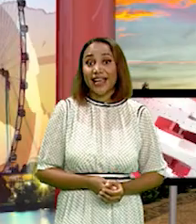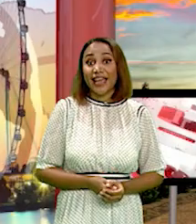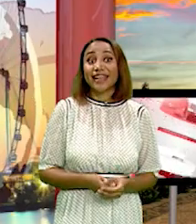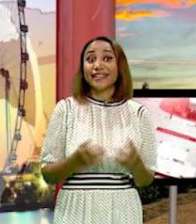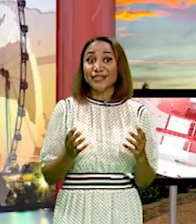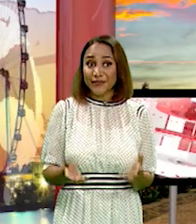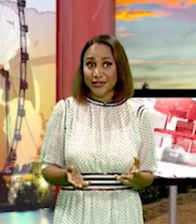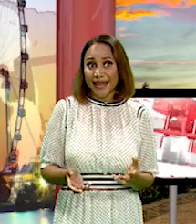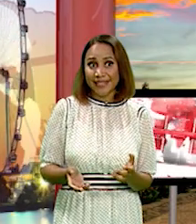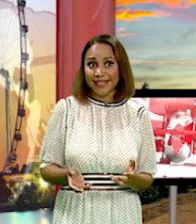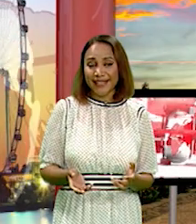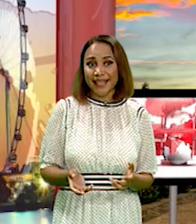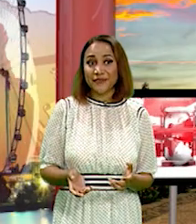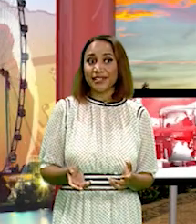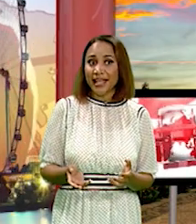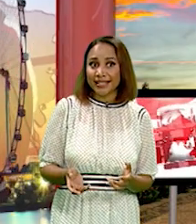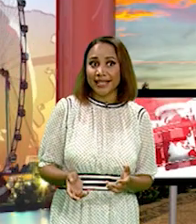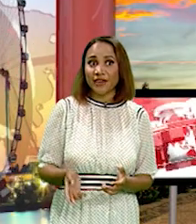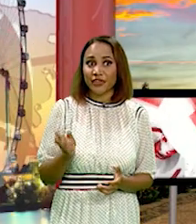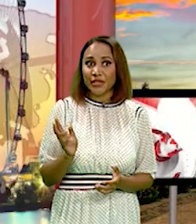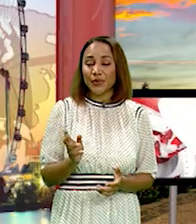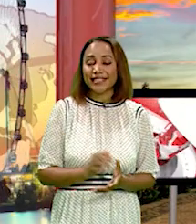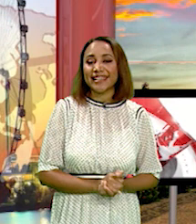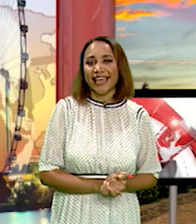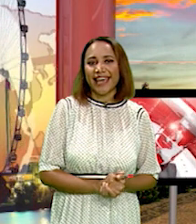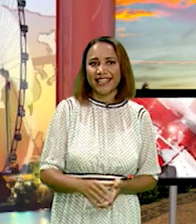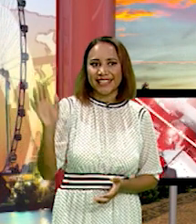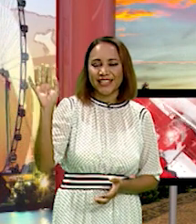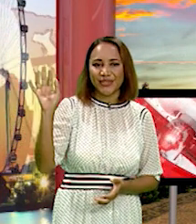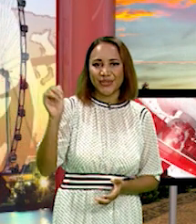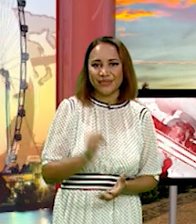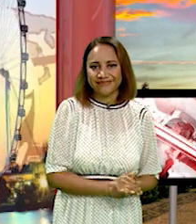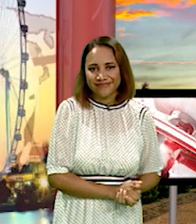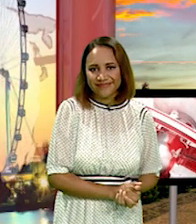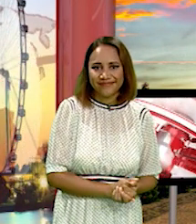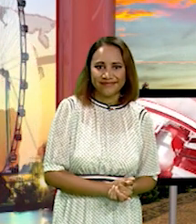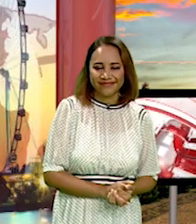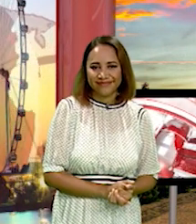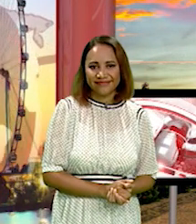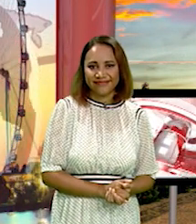And that's all for today. Stay safe, stay healthy, and have a great weekdays ahead. See you soon.